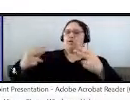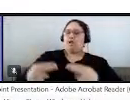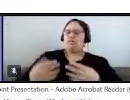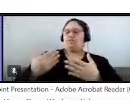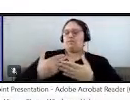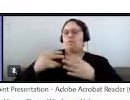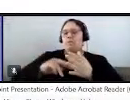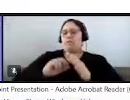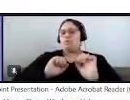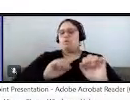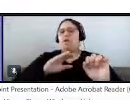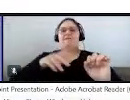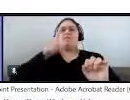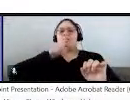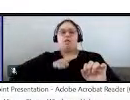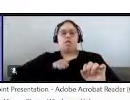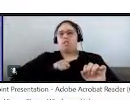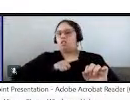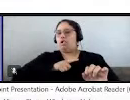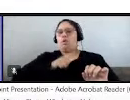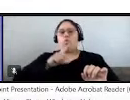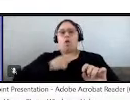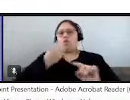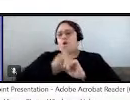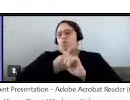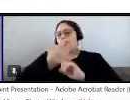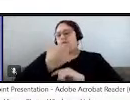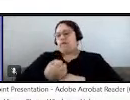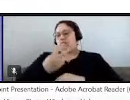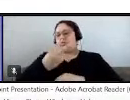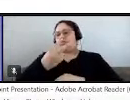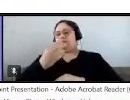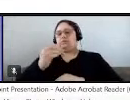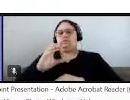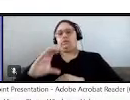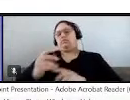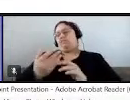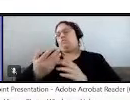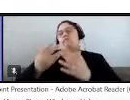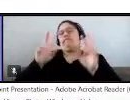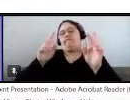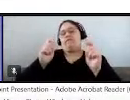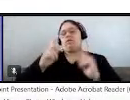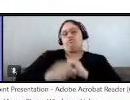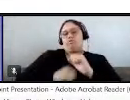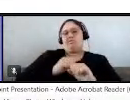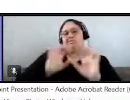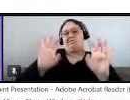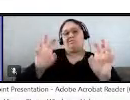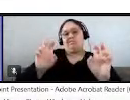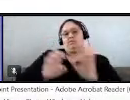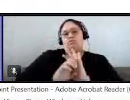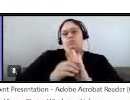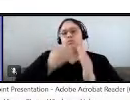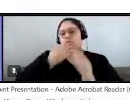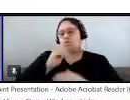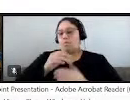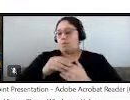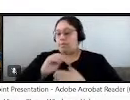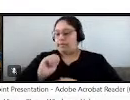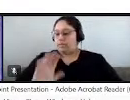your plannings because of we've got only 20 cents for you for the financial year. That's all, Chair. Thank you, Member